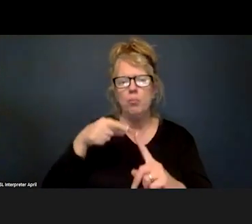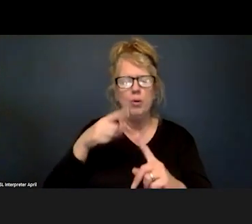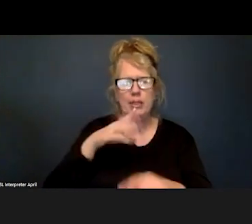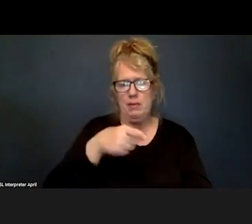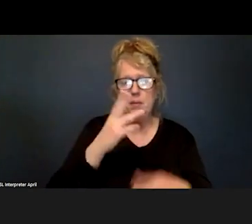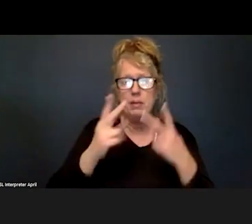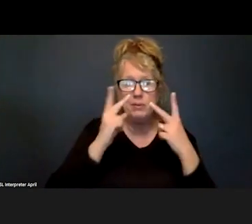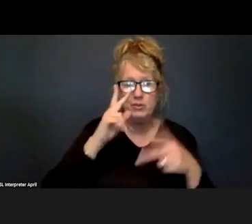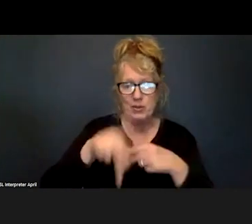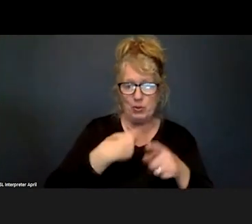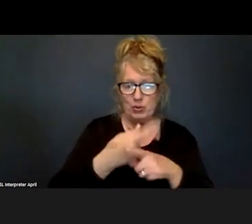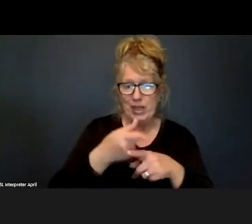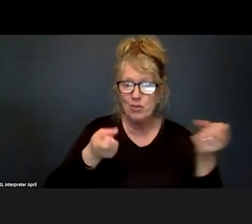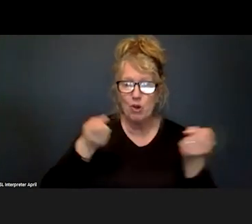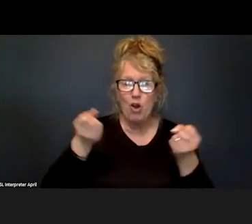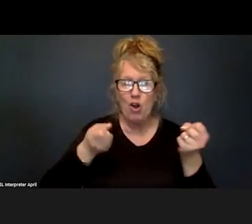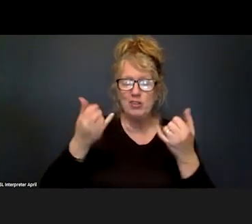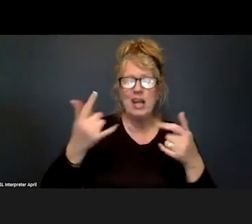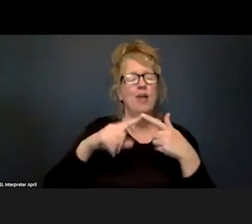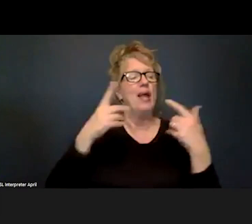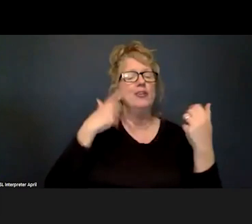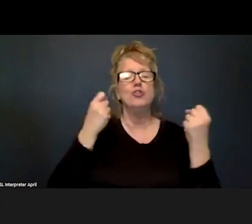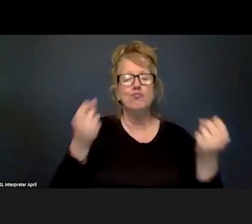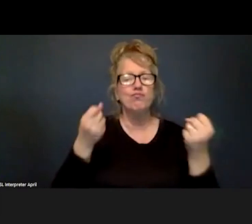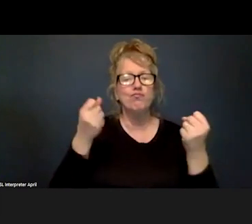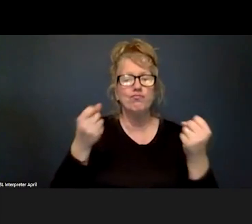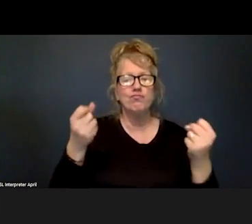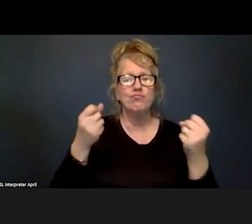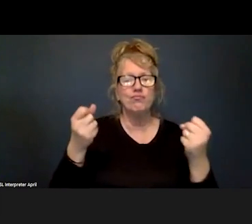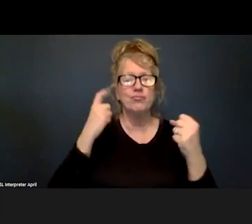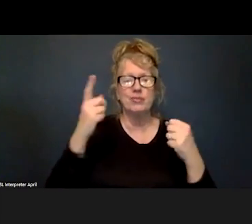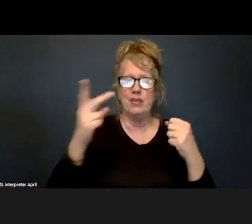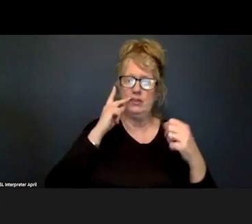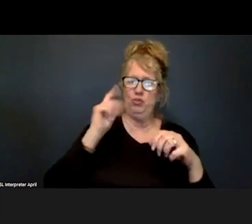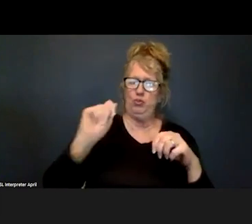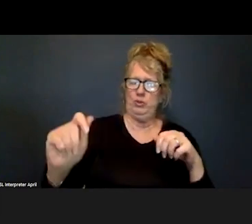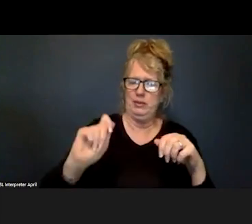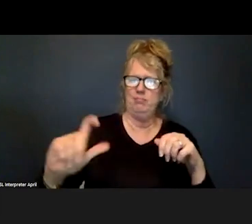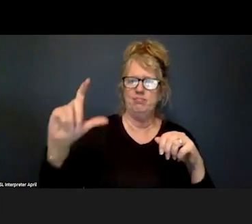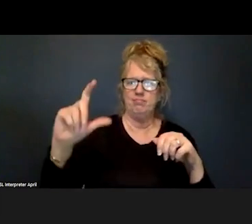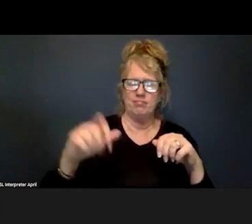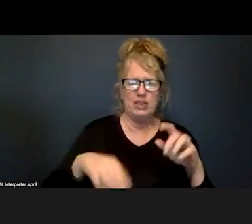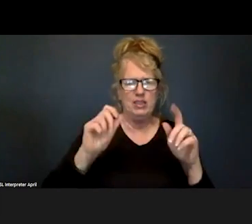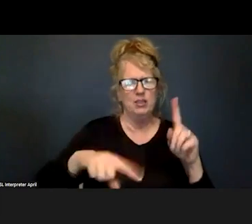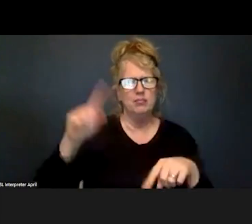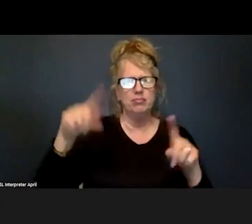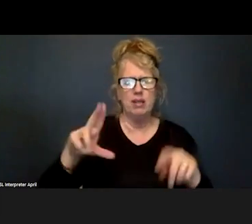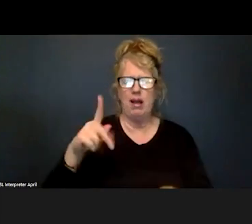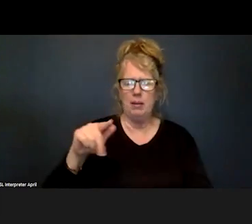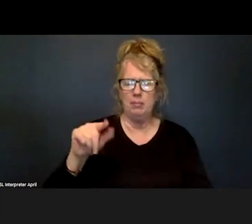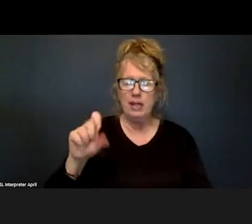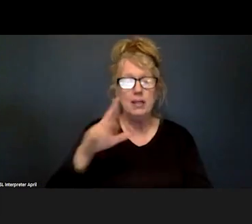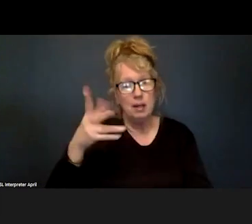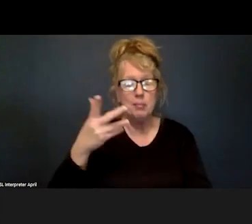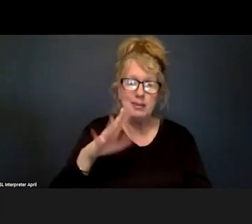seeing cars like this now, right? Where you're driving along and there's this little heads-up display and you can get all sorts of updates, and it's kind of